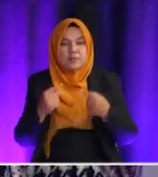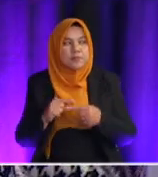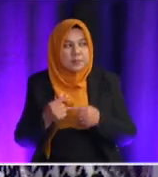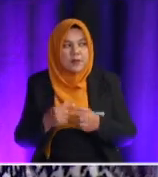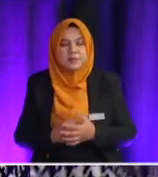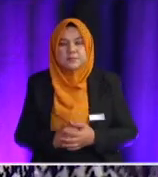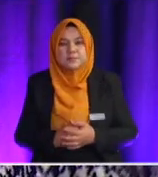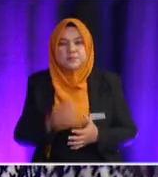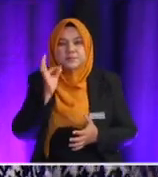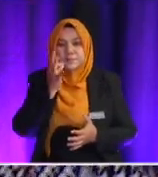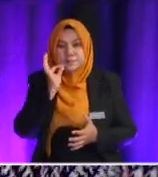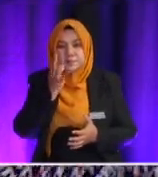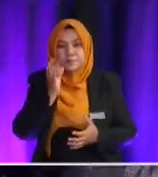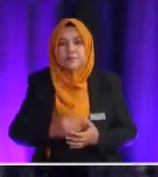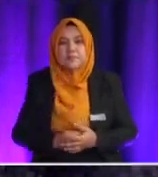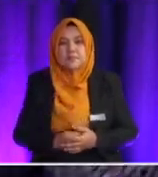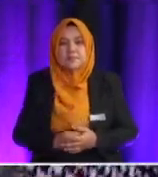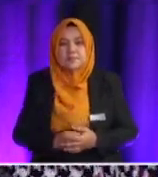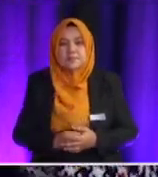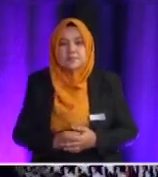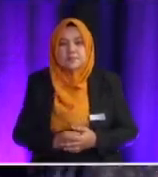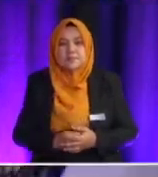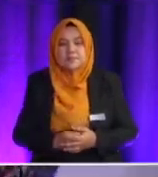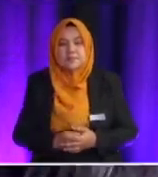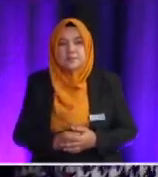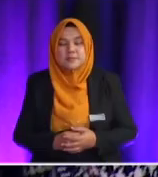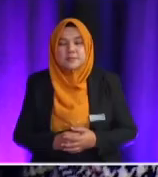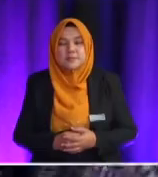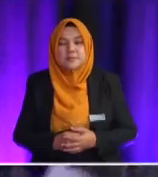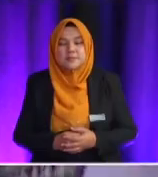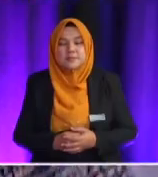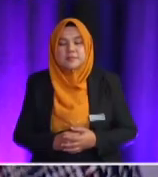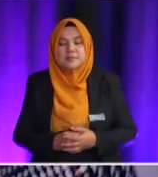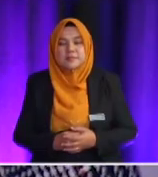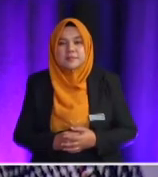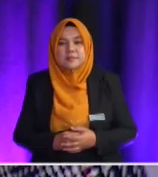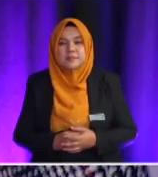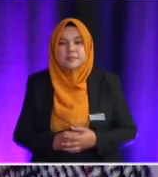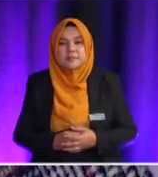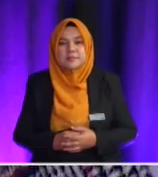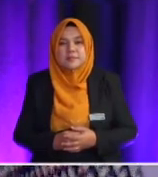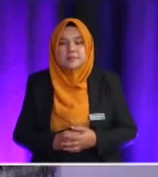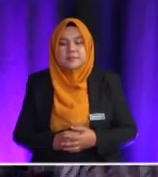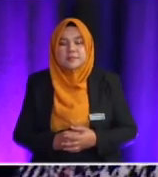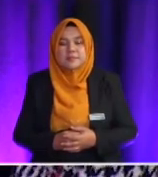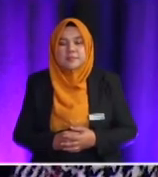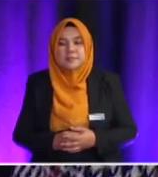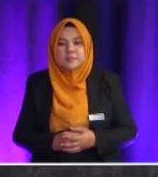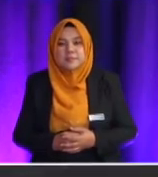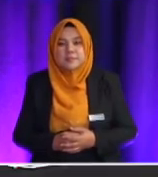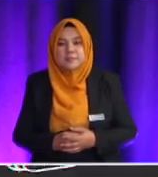Okay, maybe you can put it. Oh, it's upside down. The other way around, I think. It's like this. The other way around, I think. Okay,